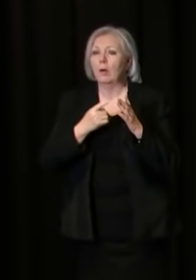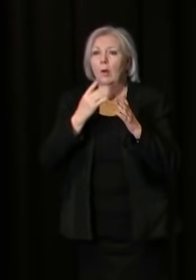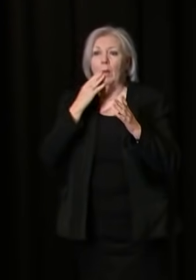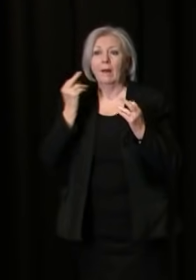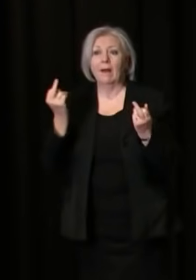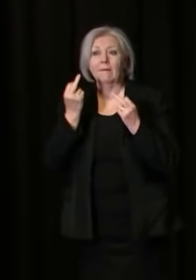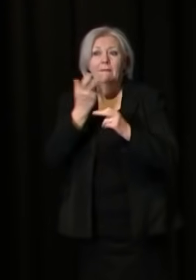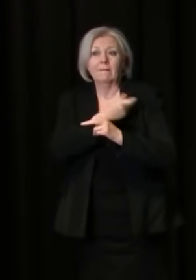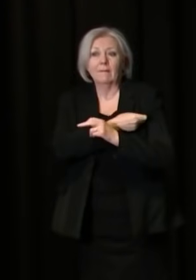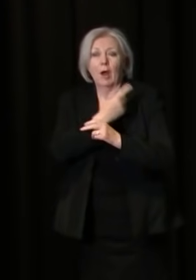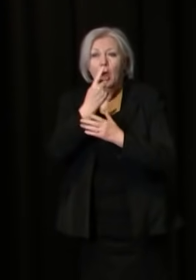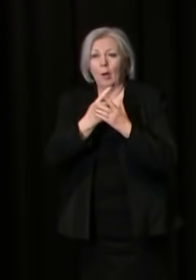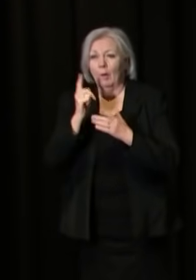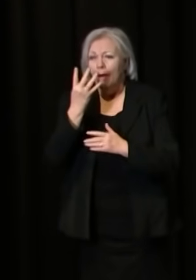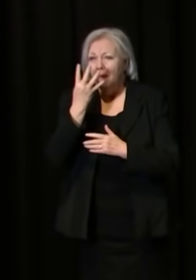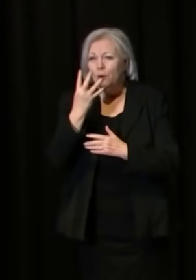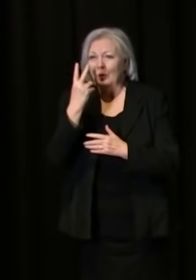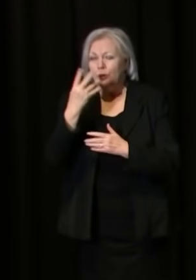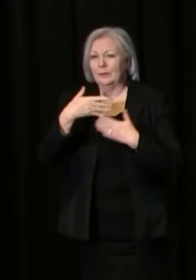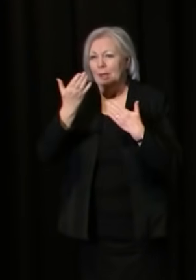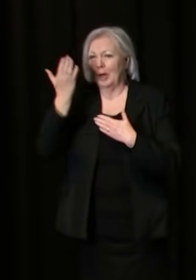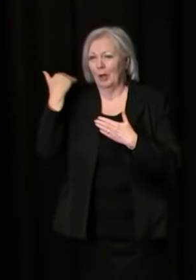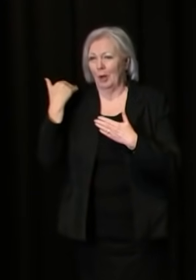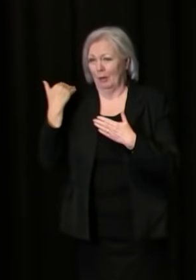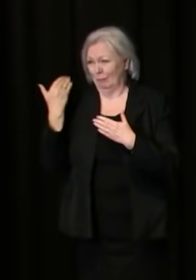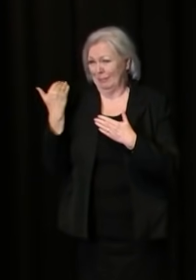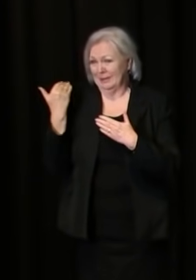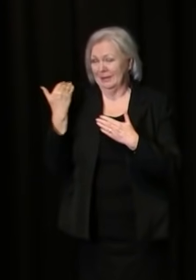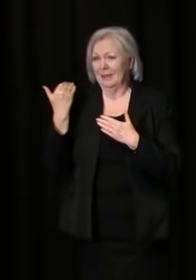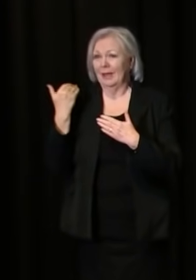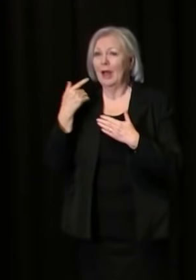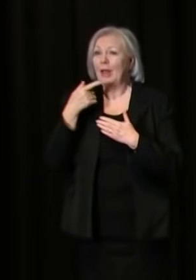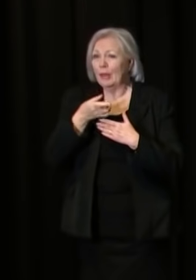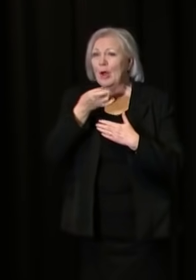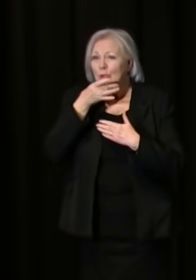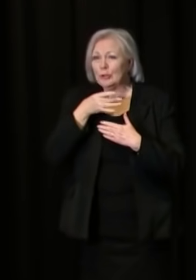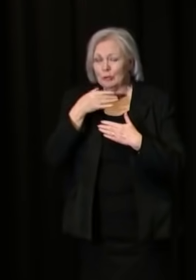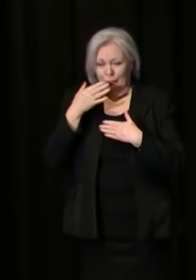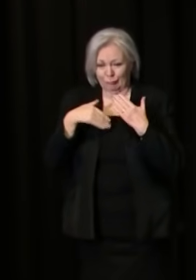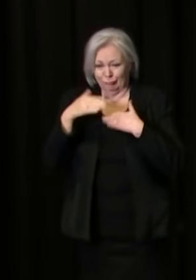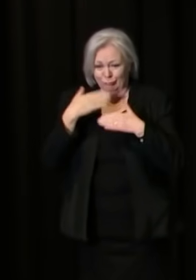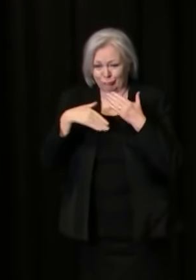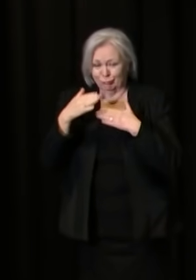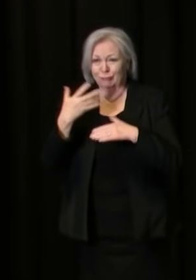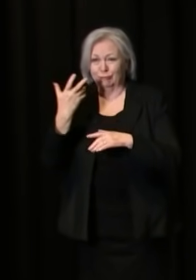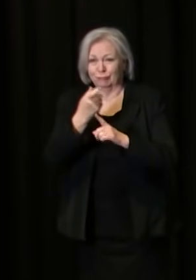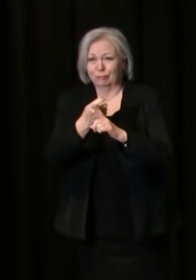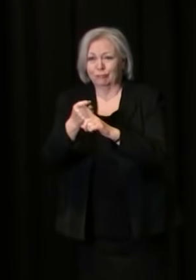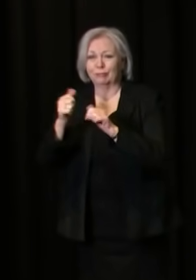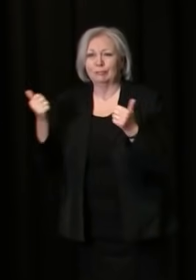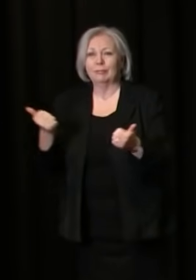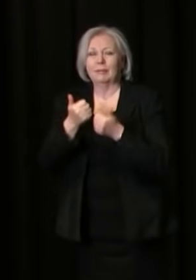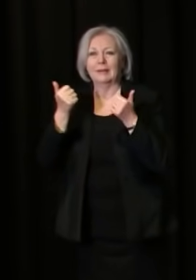vaccine 42 days ago, and they are on the rate to essentially meet the